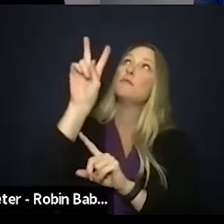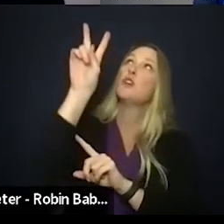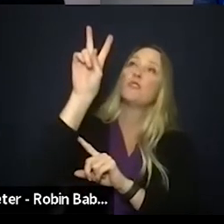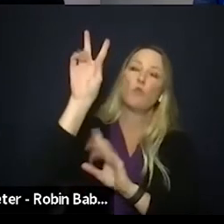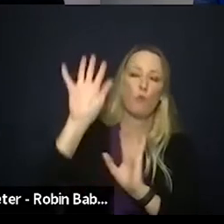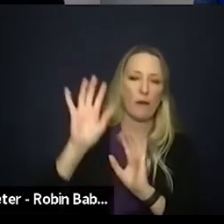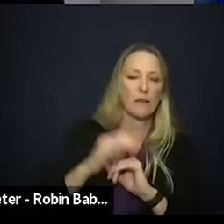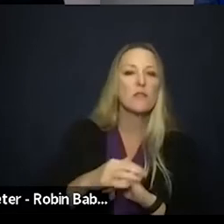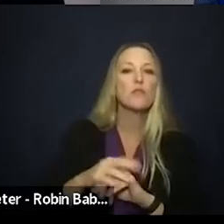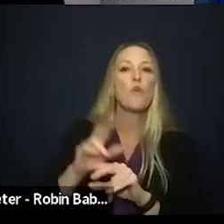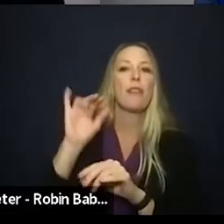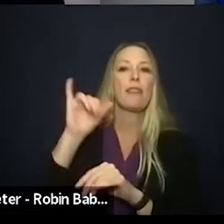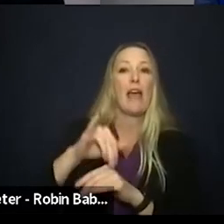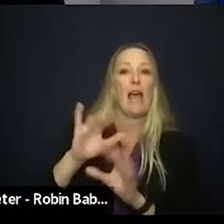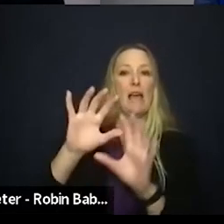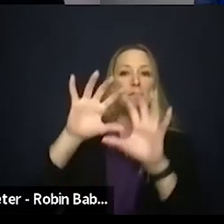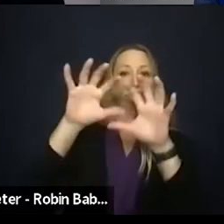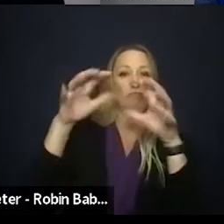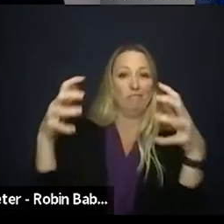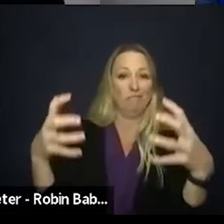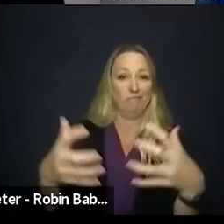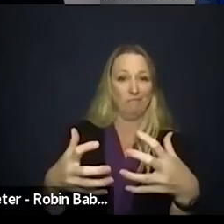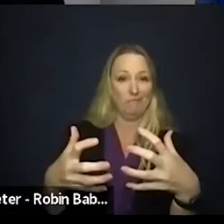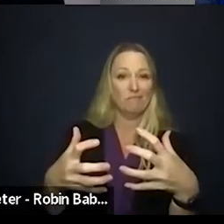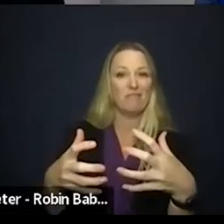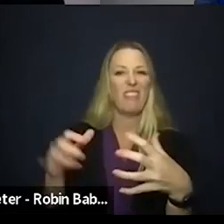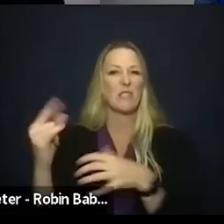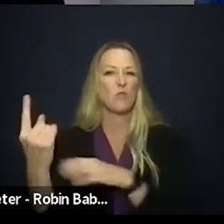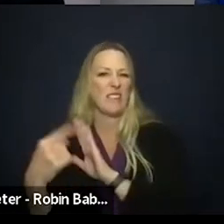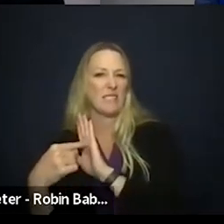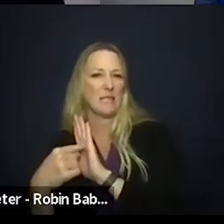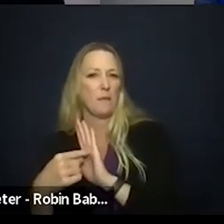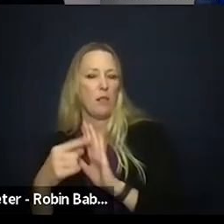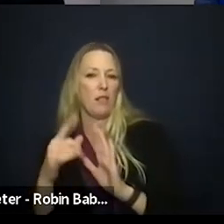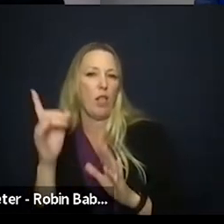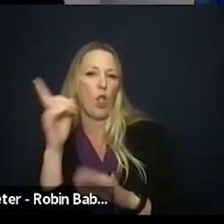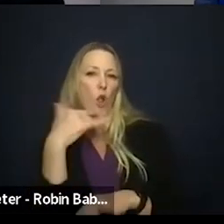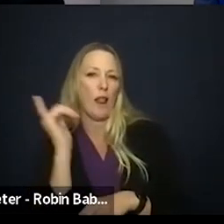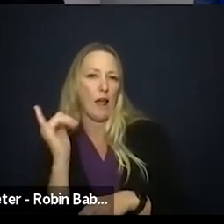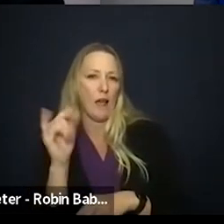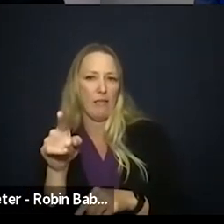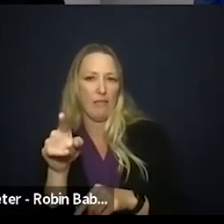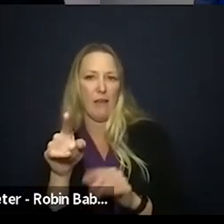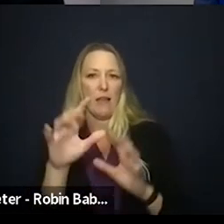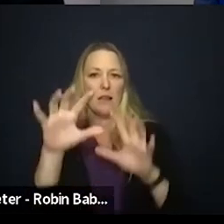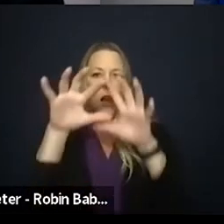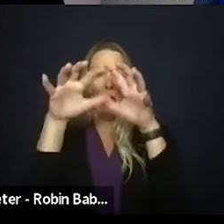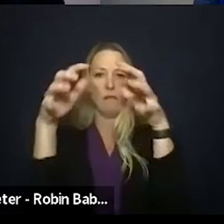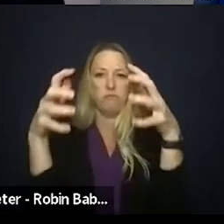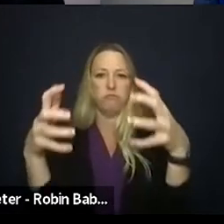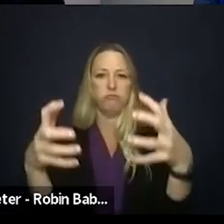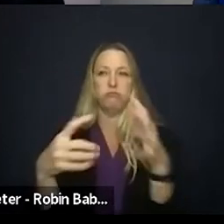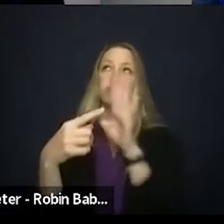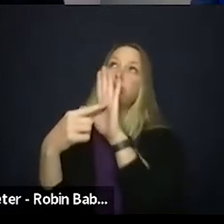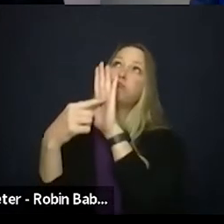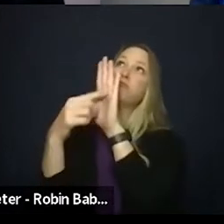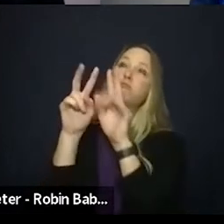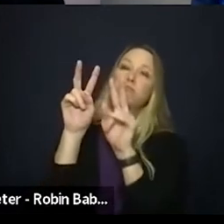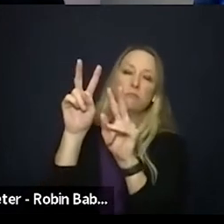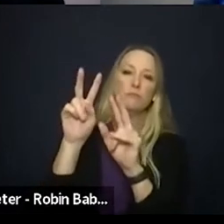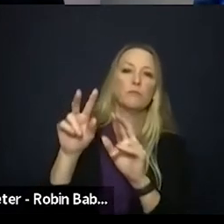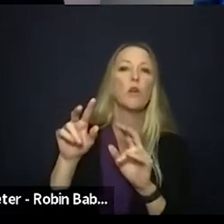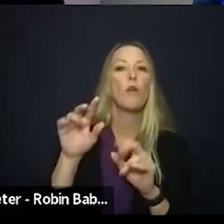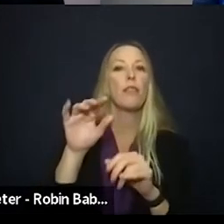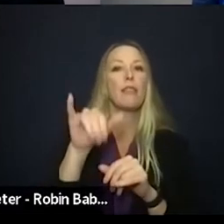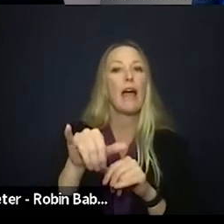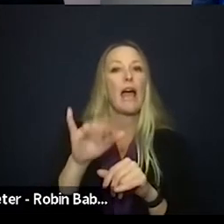that observatory there's an example of the observatory that we're going to have the dome on the right-hand side of this image and so this is going to be